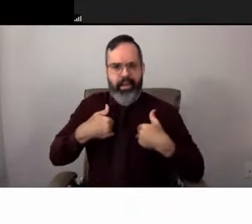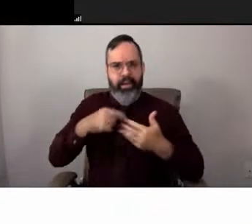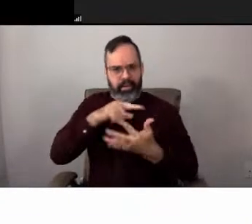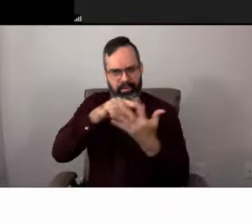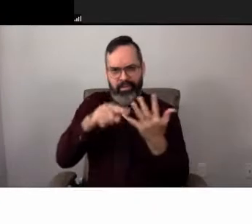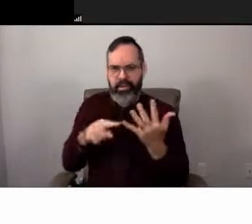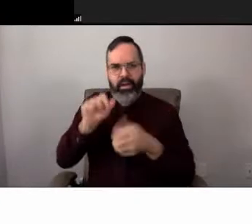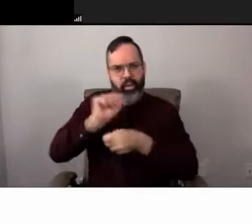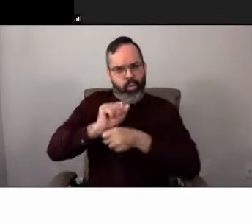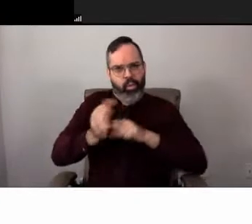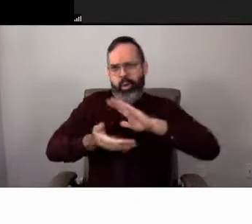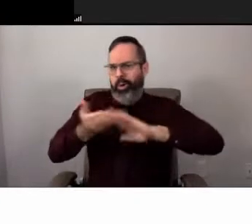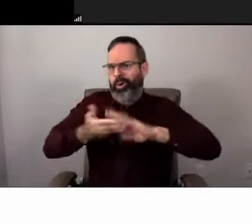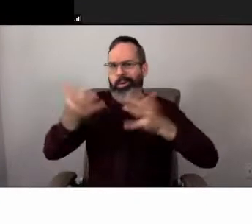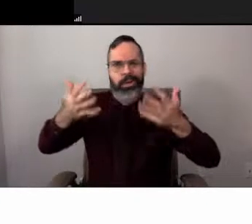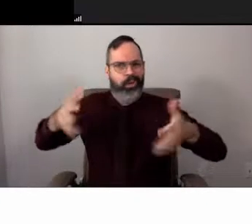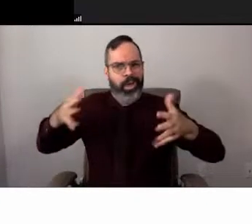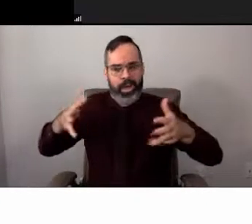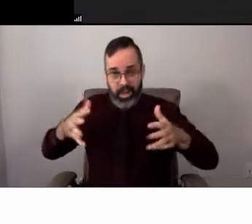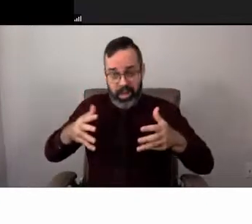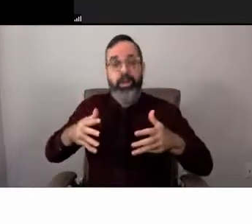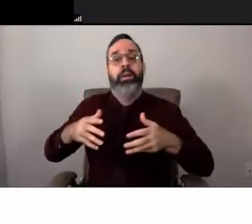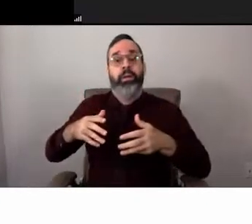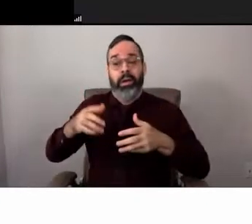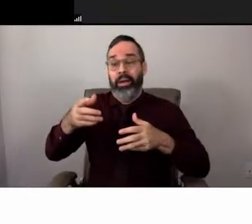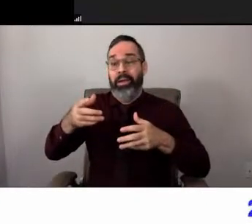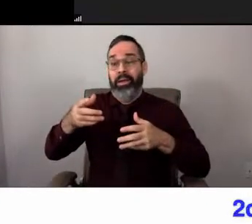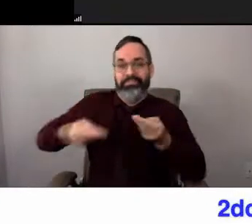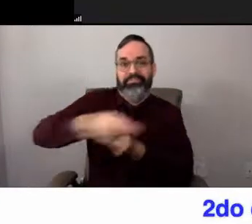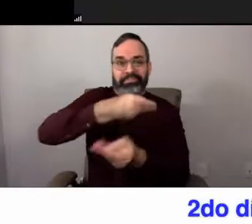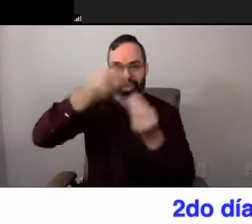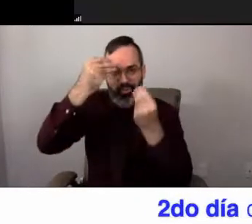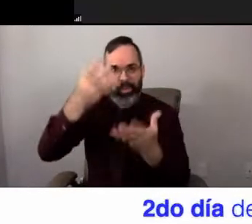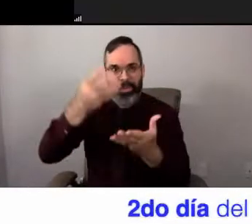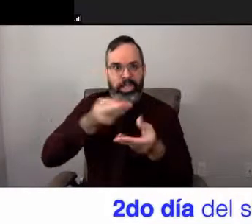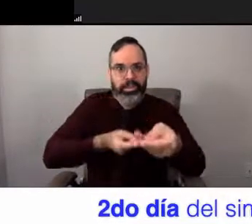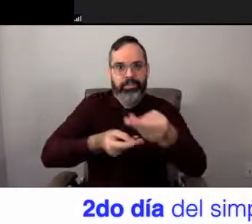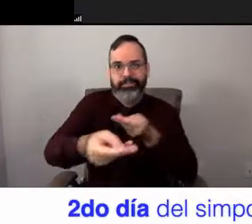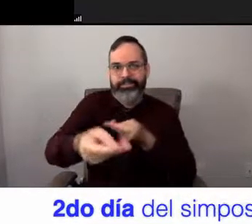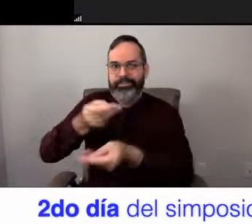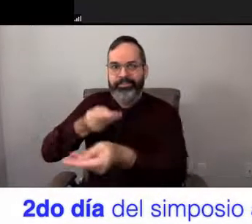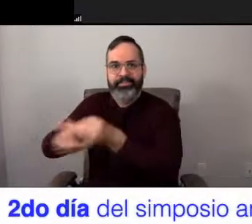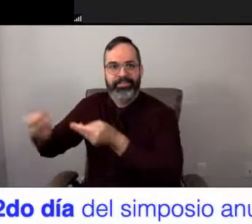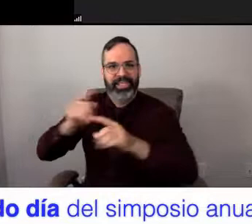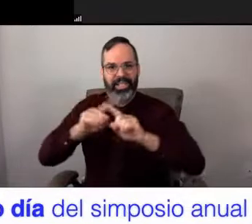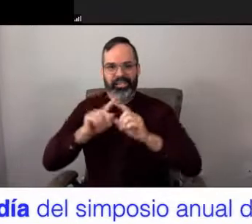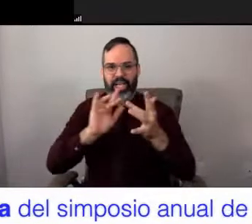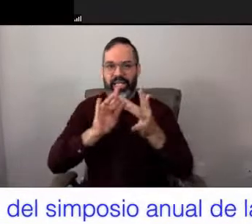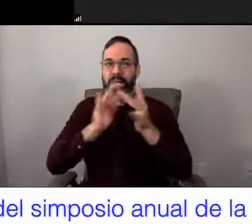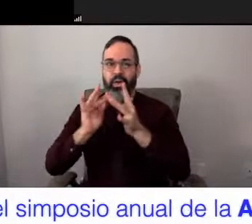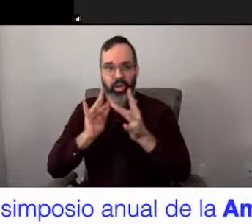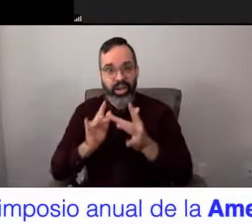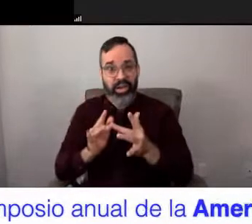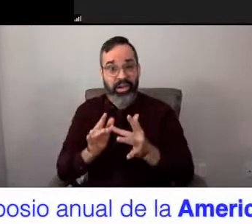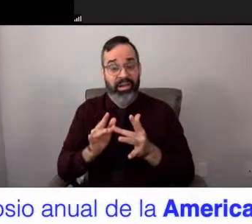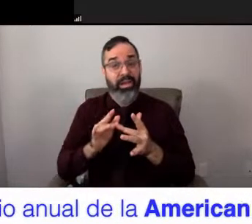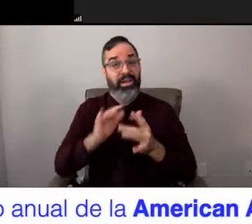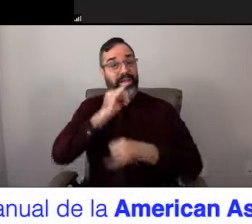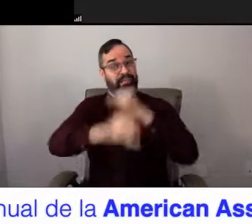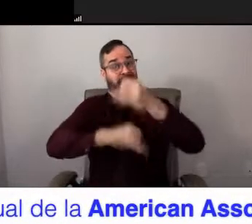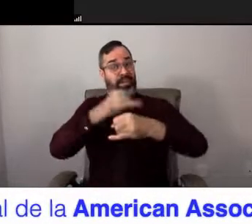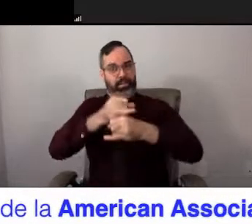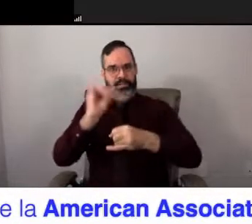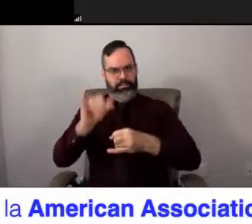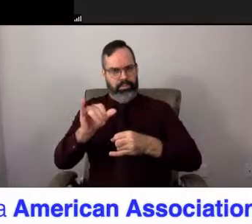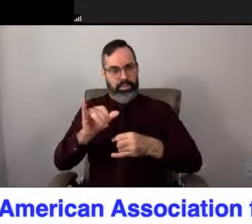working well and sharing information across the various networks, points of entry, national labs. You saw the